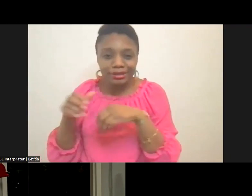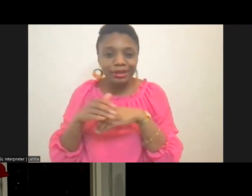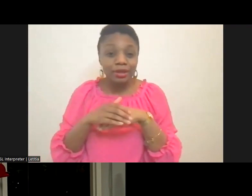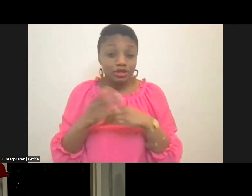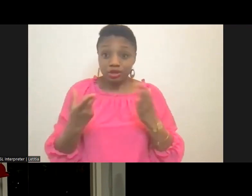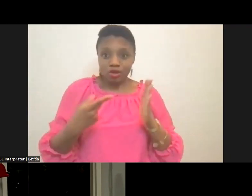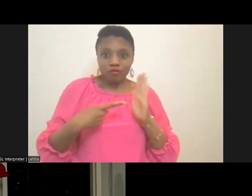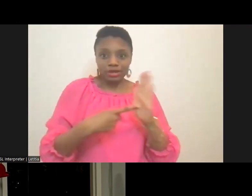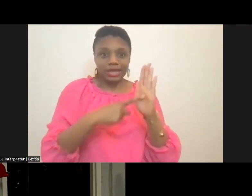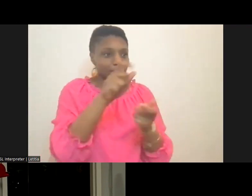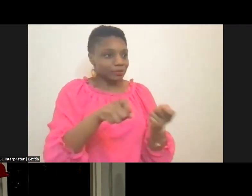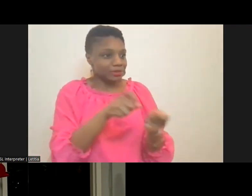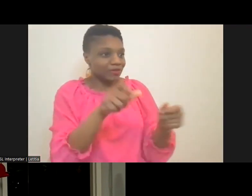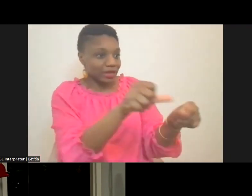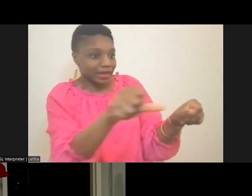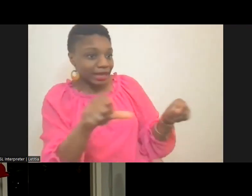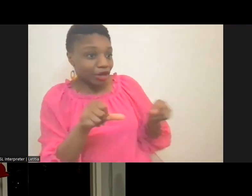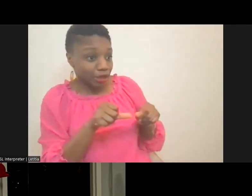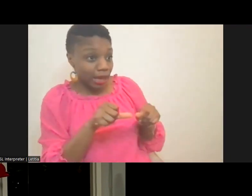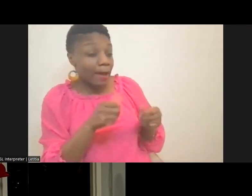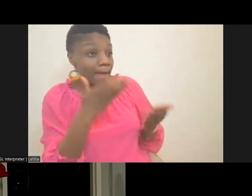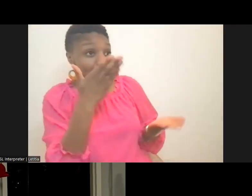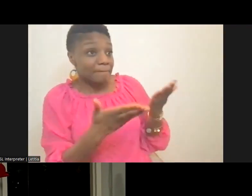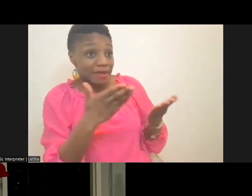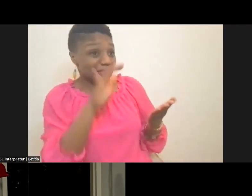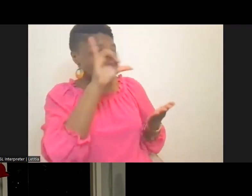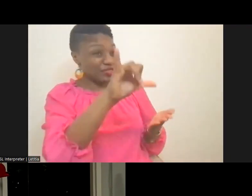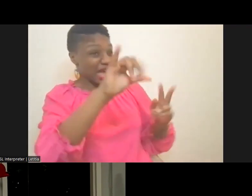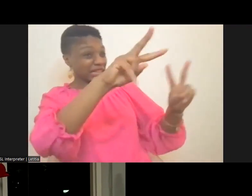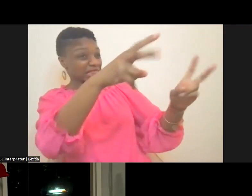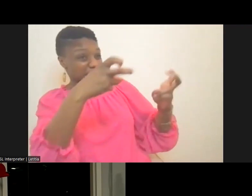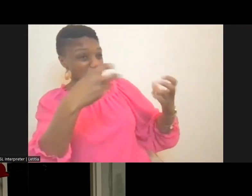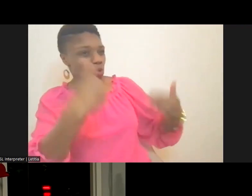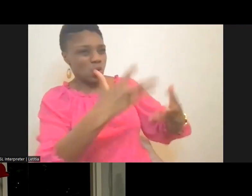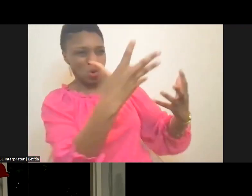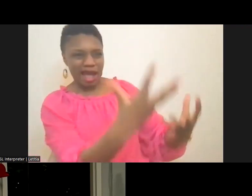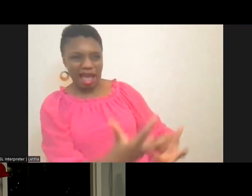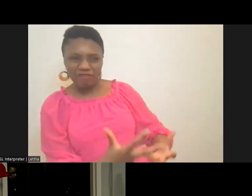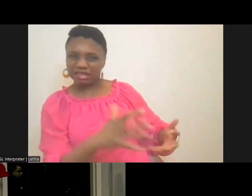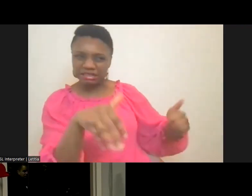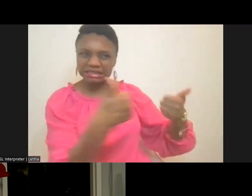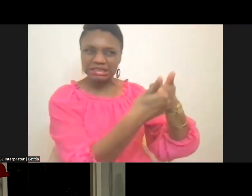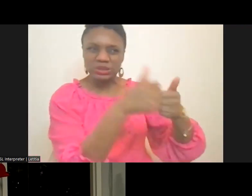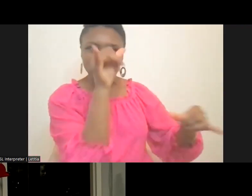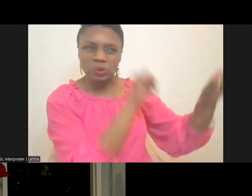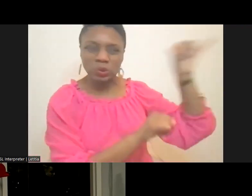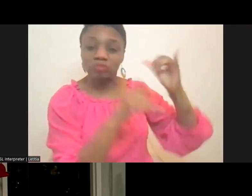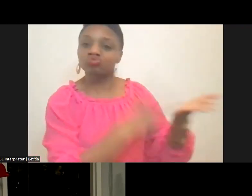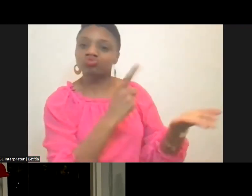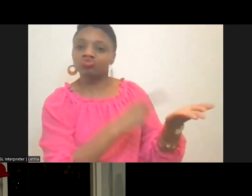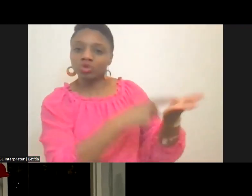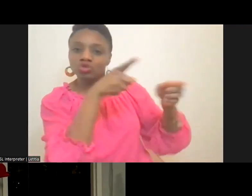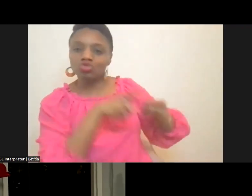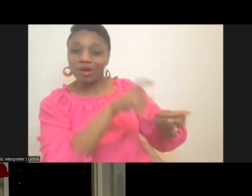particular area, there is a theme that's a challenge that folks are facing, like maybe just sort of. Yeah.